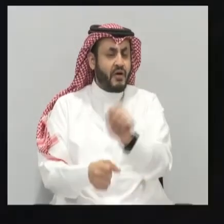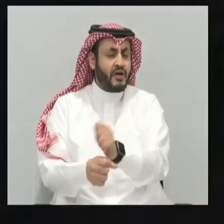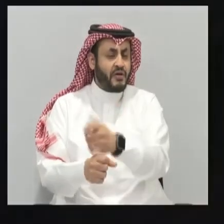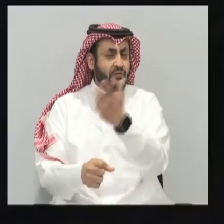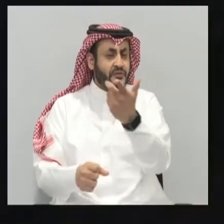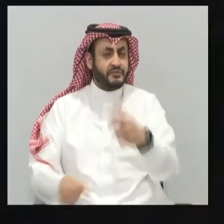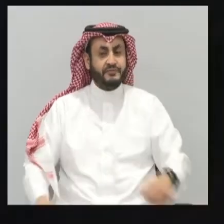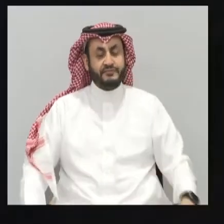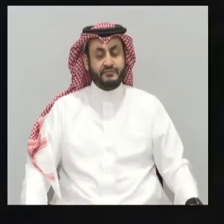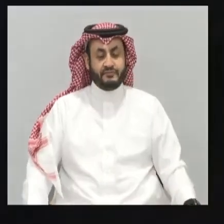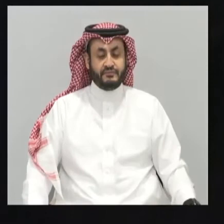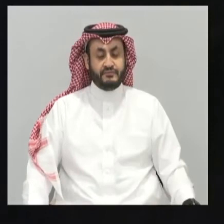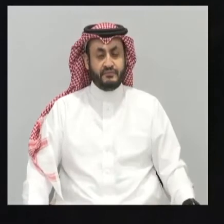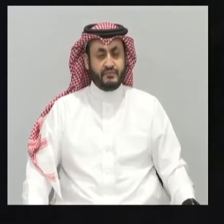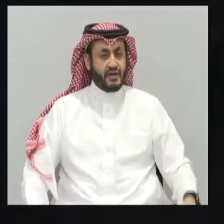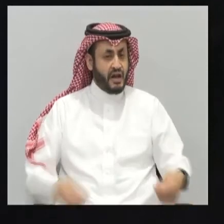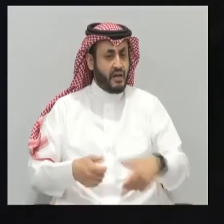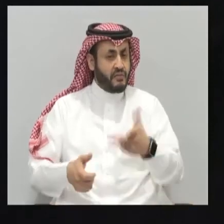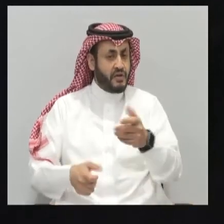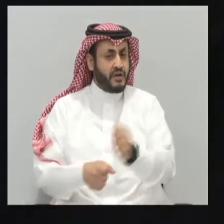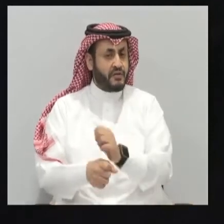what are the fans doing in the mall?